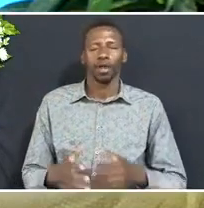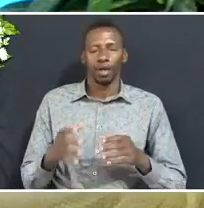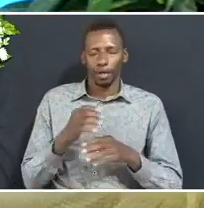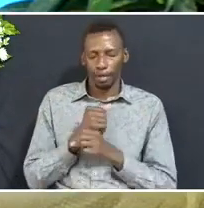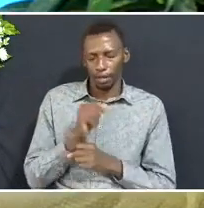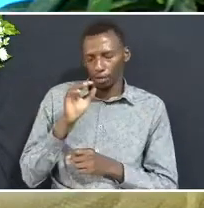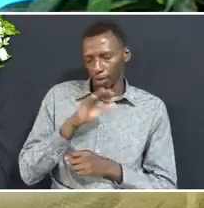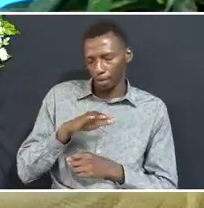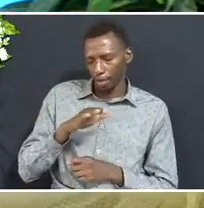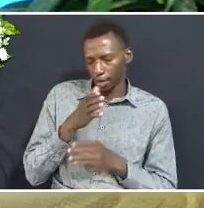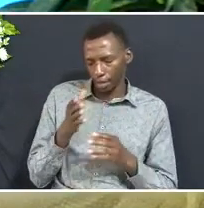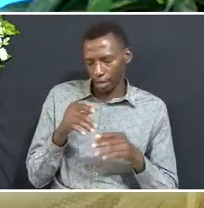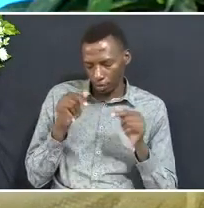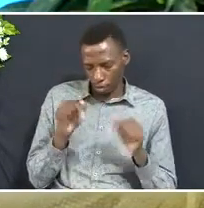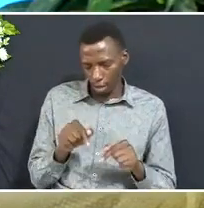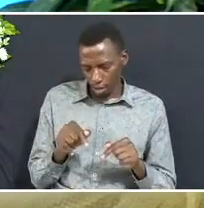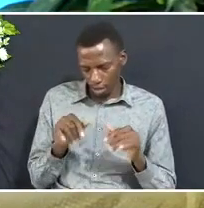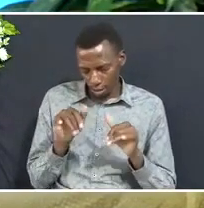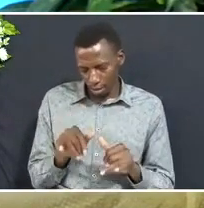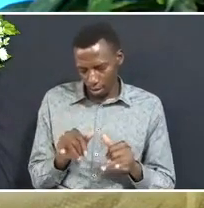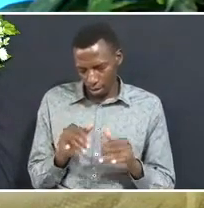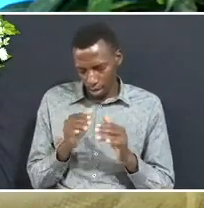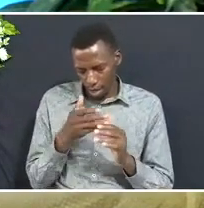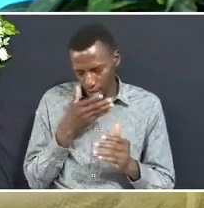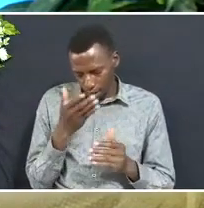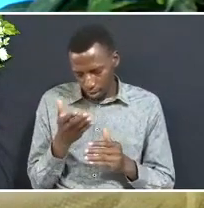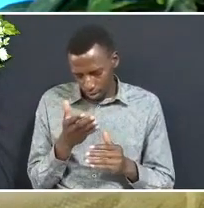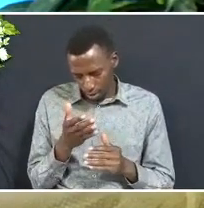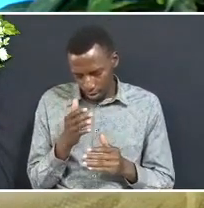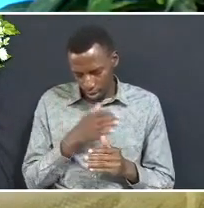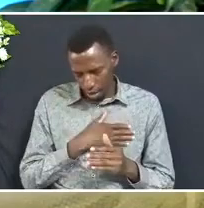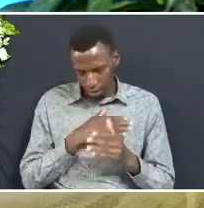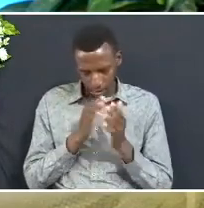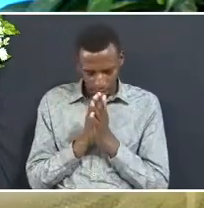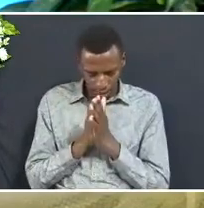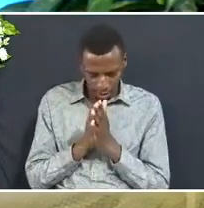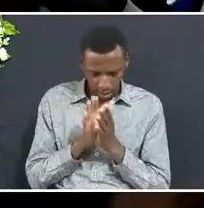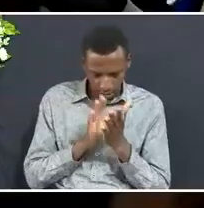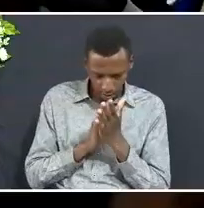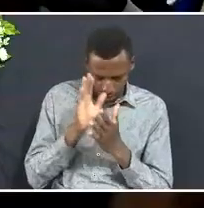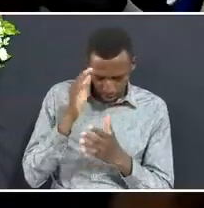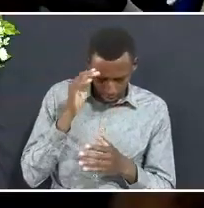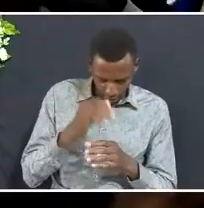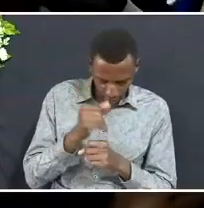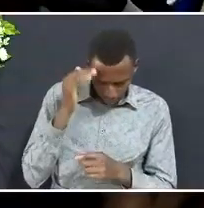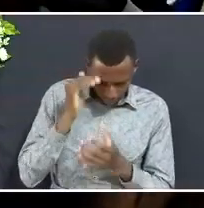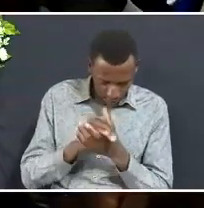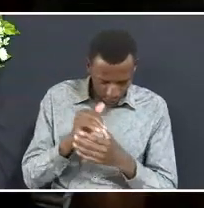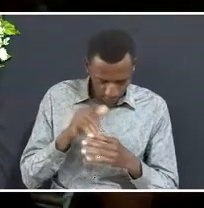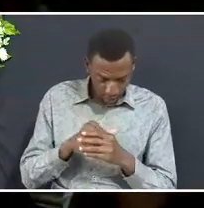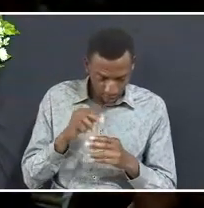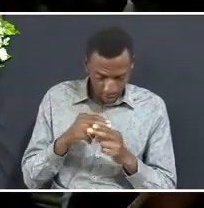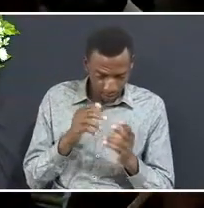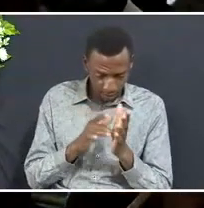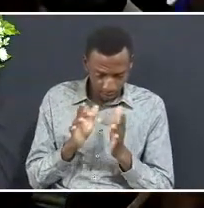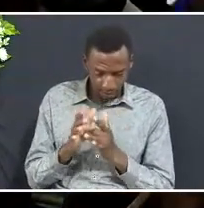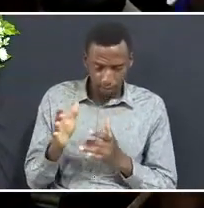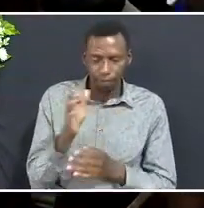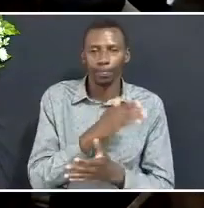us today and you've answered our prayer, and we praise you for answering our prayers. We trust and believe in Jesus' name.